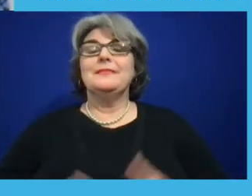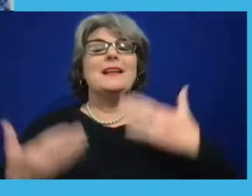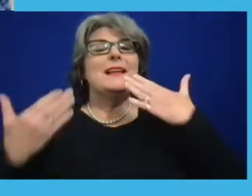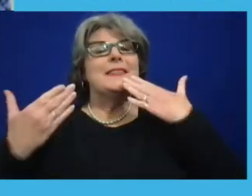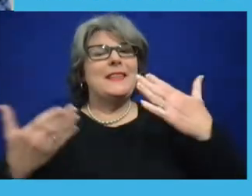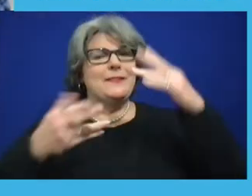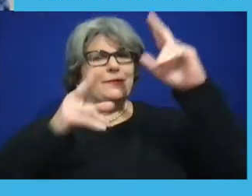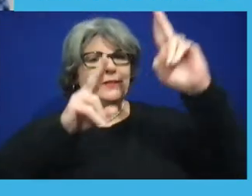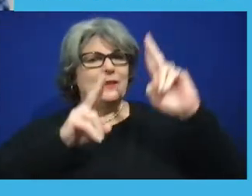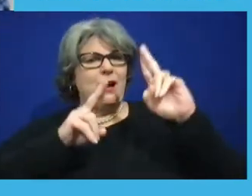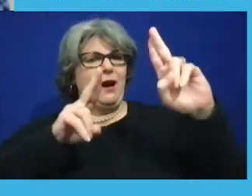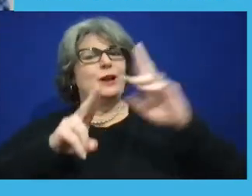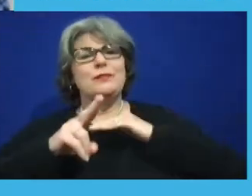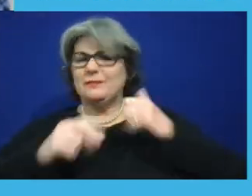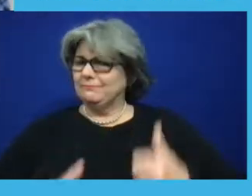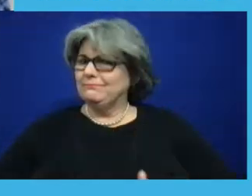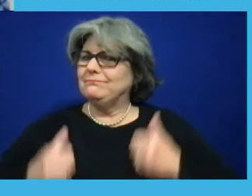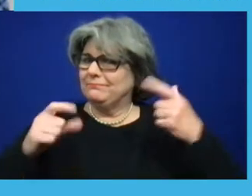Thank you.